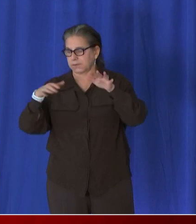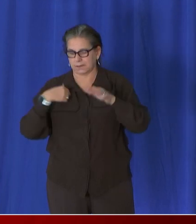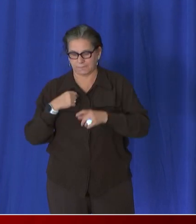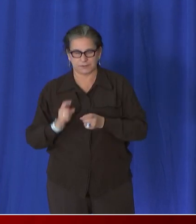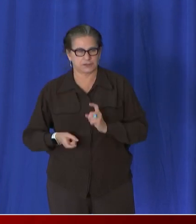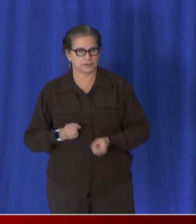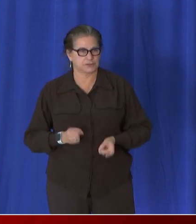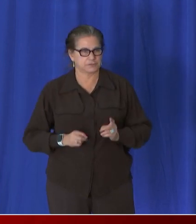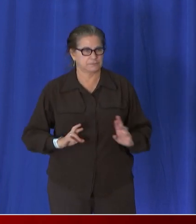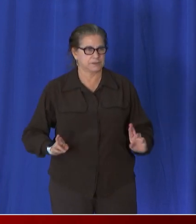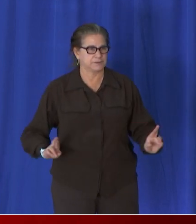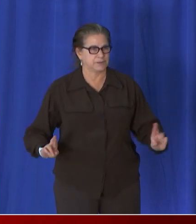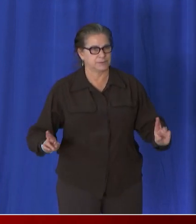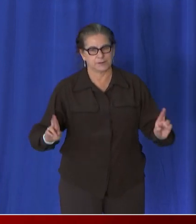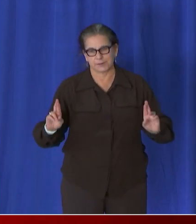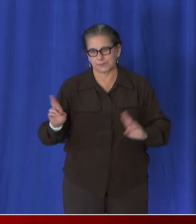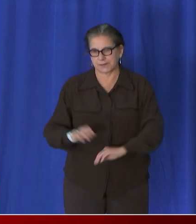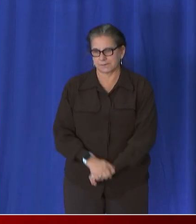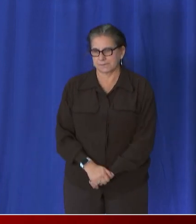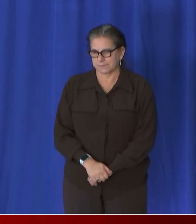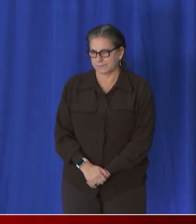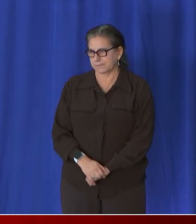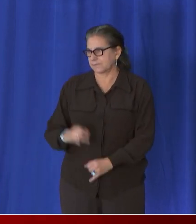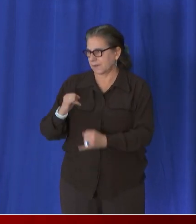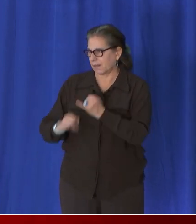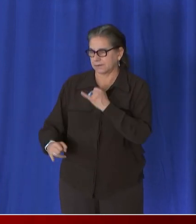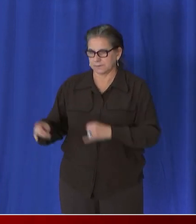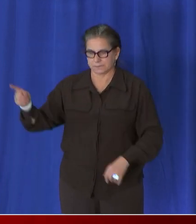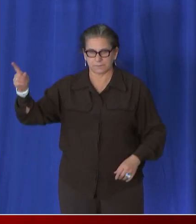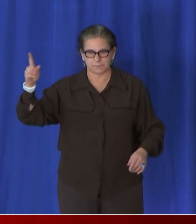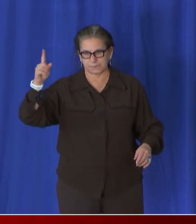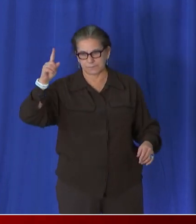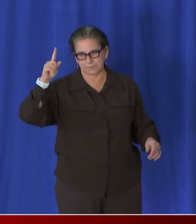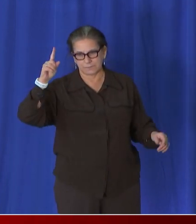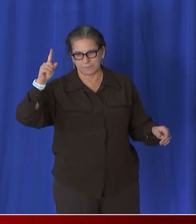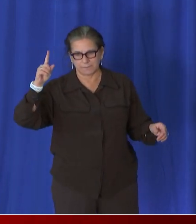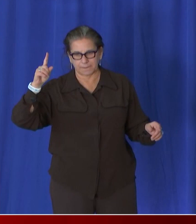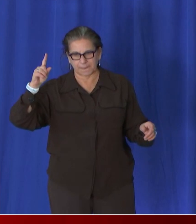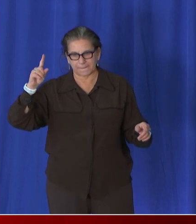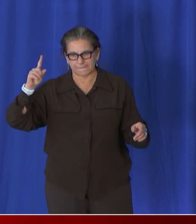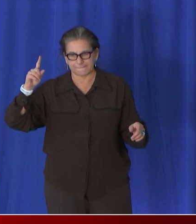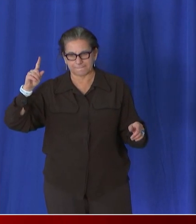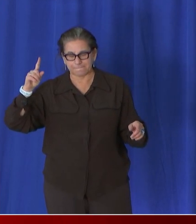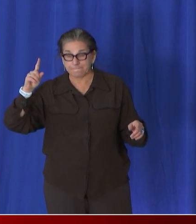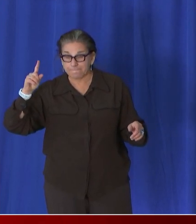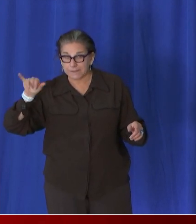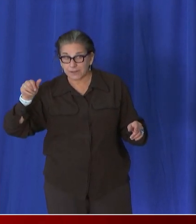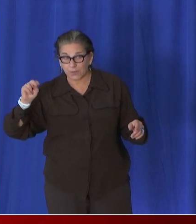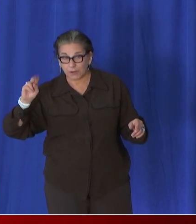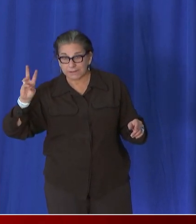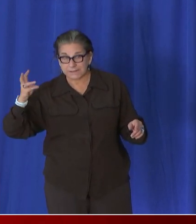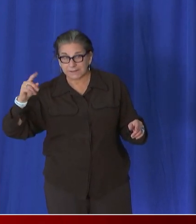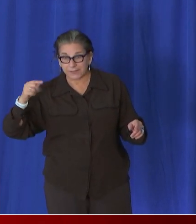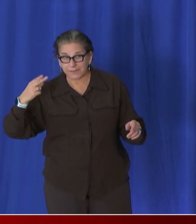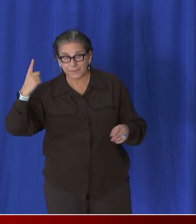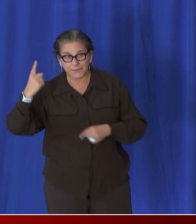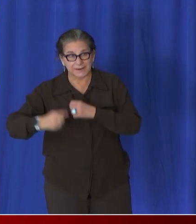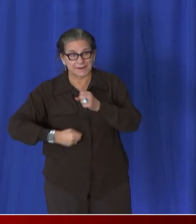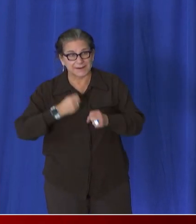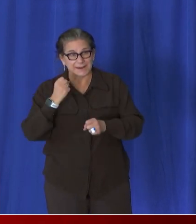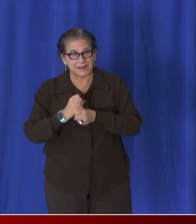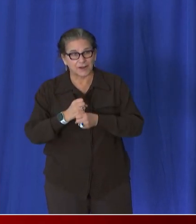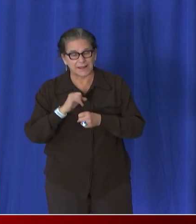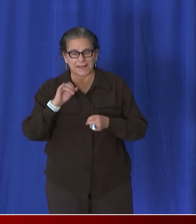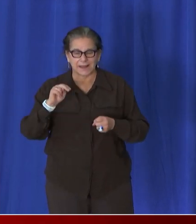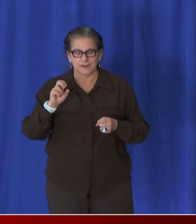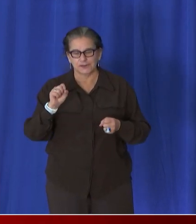basis. And then my one off-topic question, January 6th is going to be upon us soon, and I don't want to read anything into